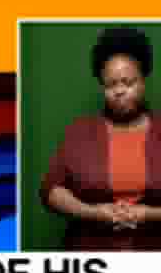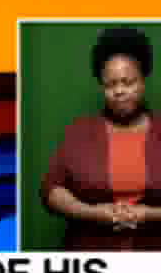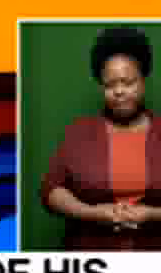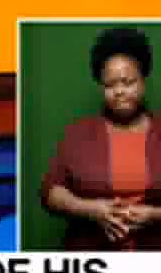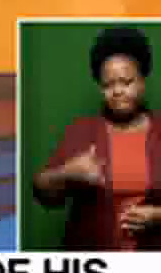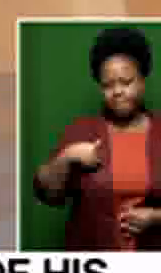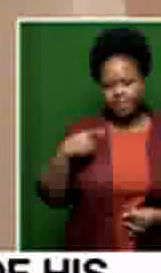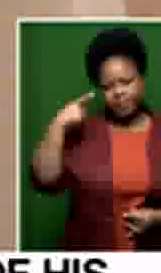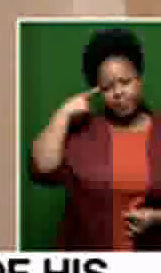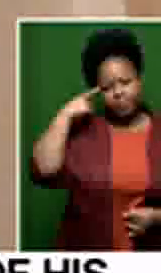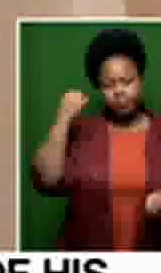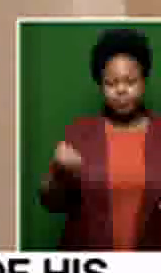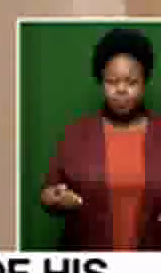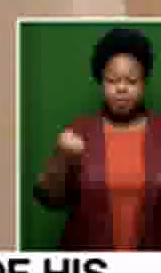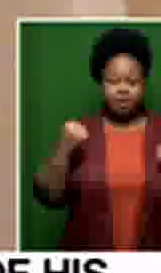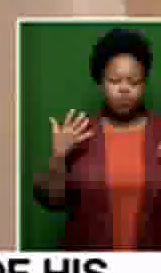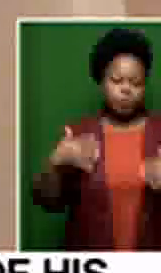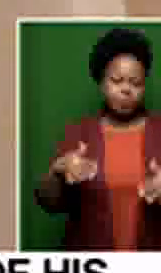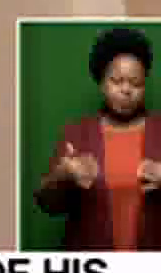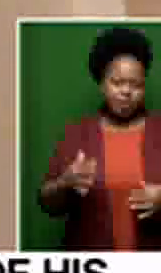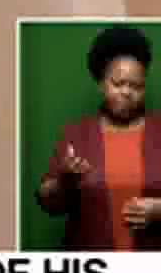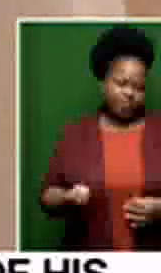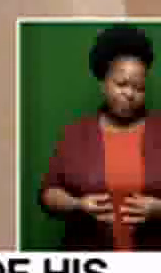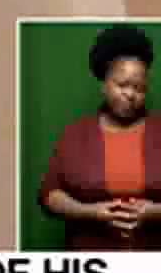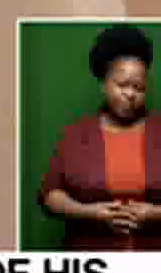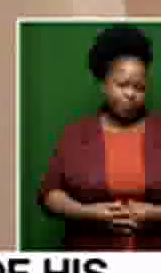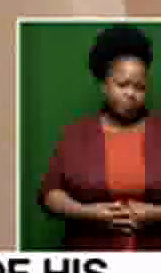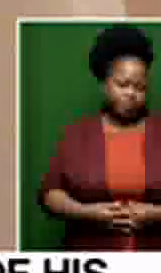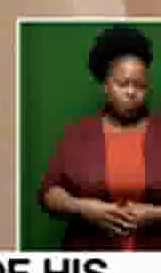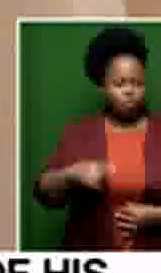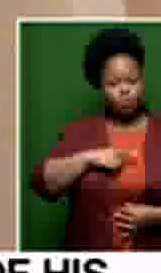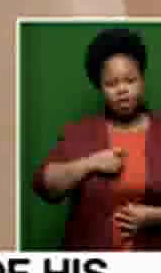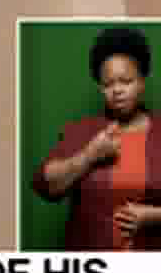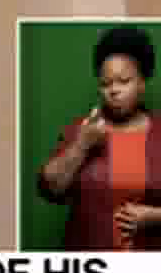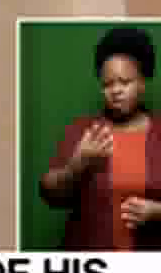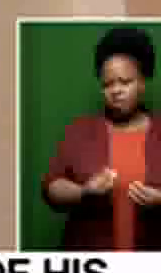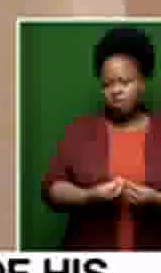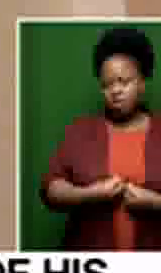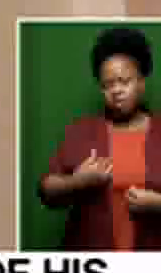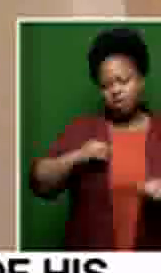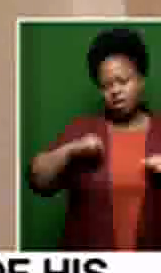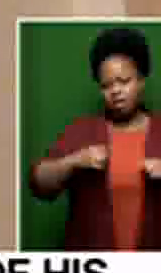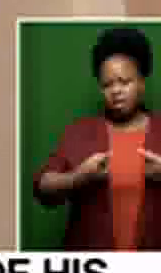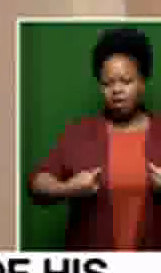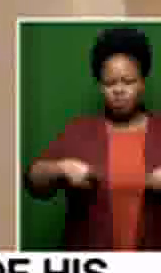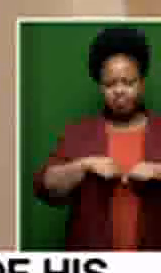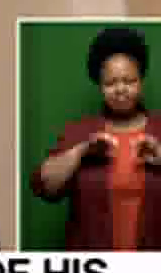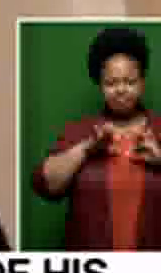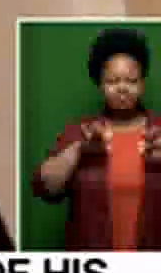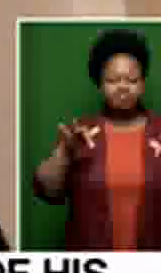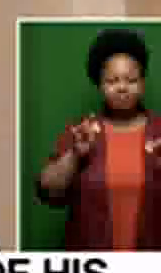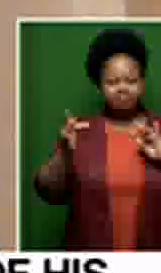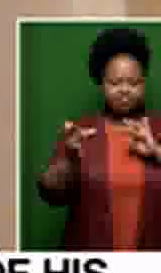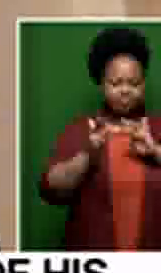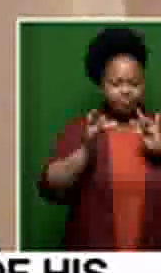I just think it's a powerful force. And one of the things that allow us as human beings to